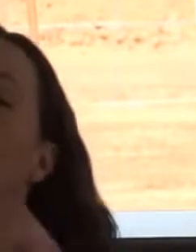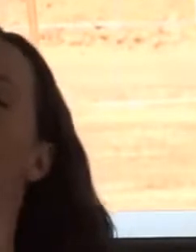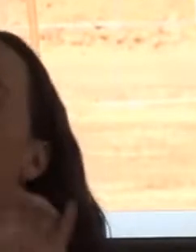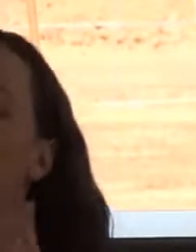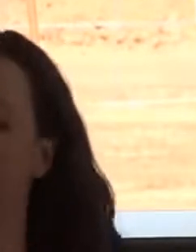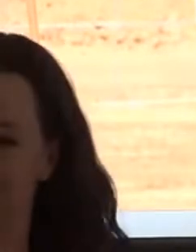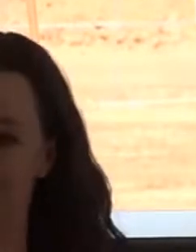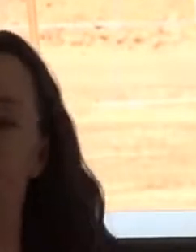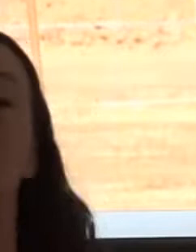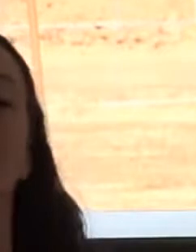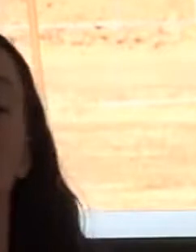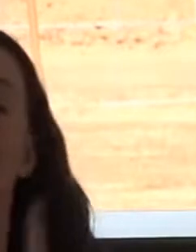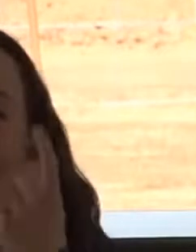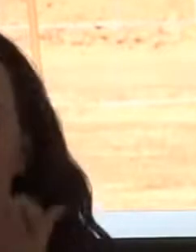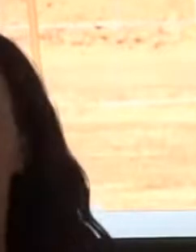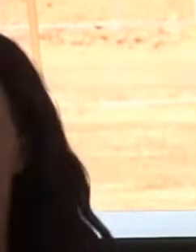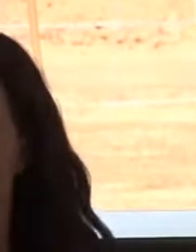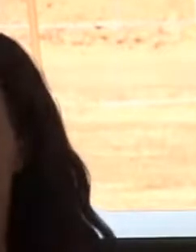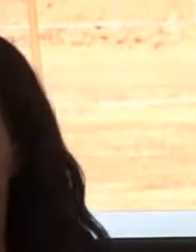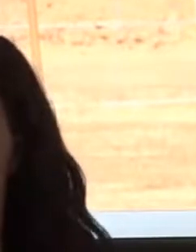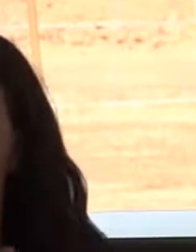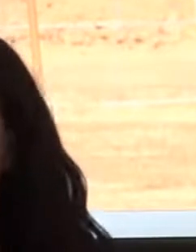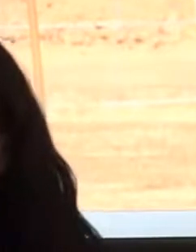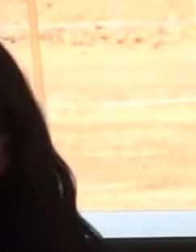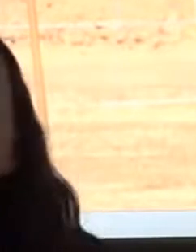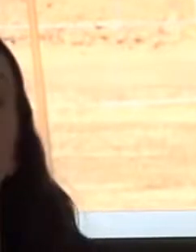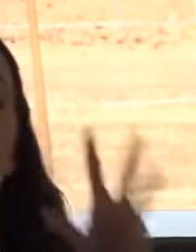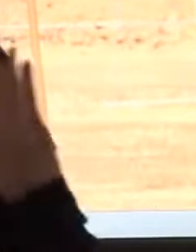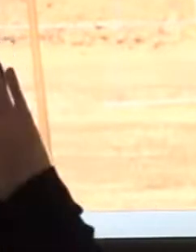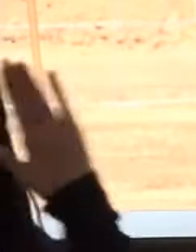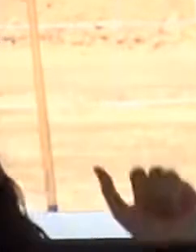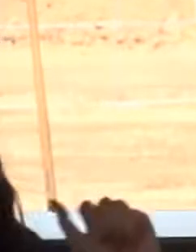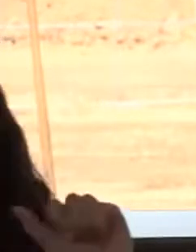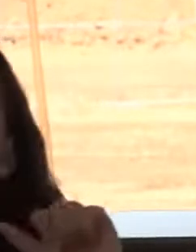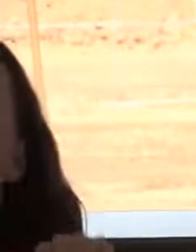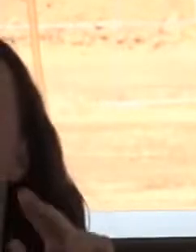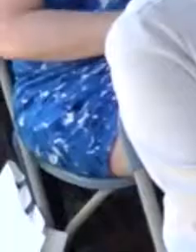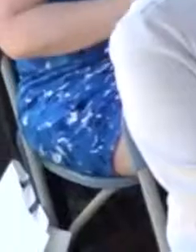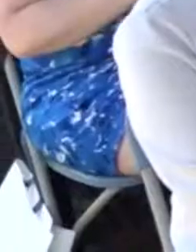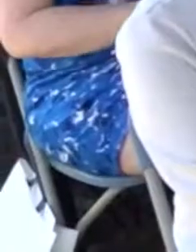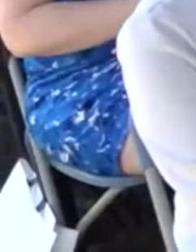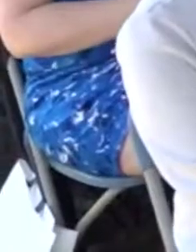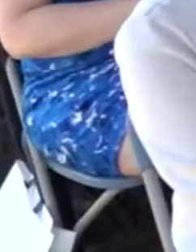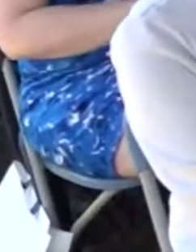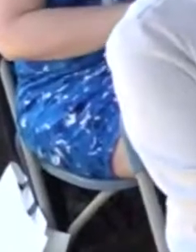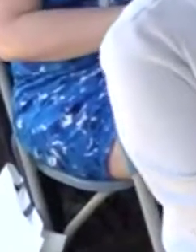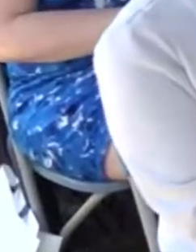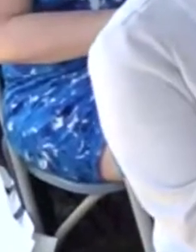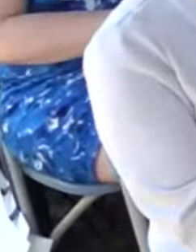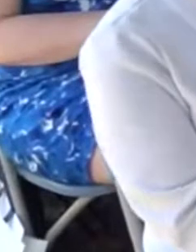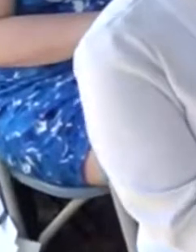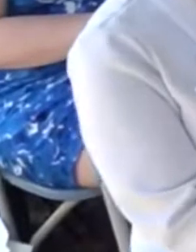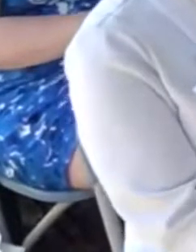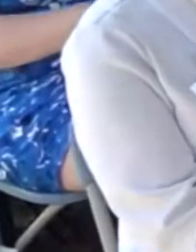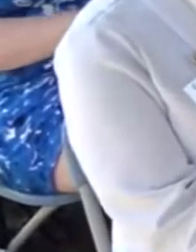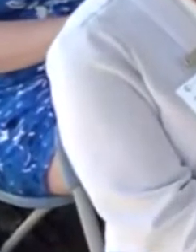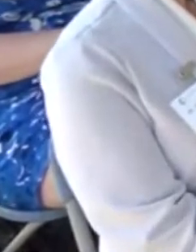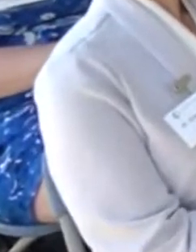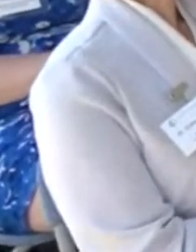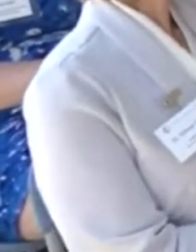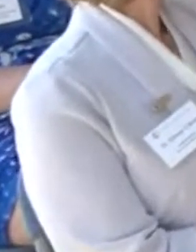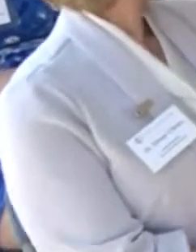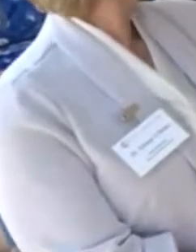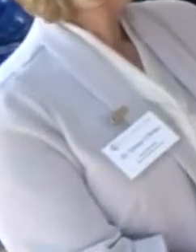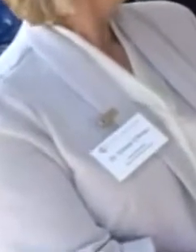way. One clap. President Angel Reina, President, Madera Community